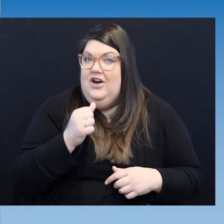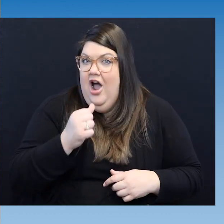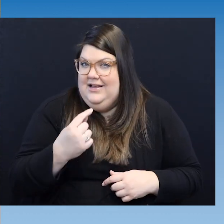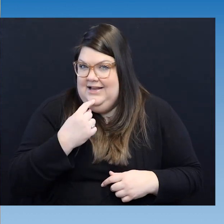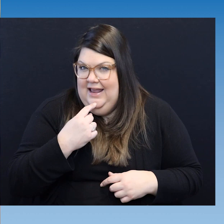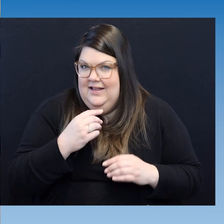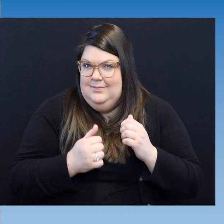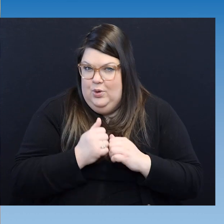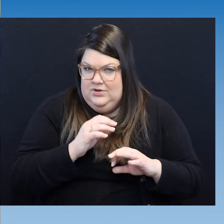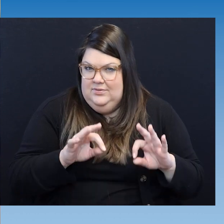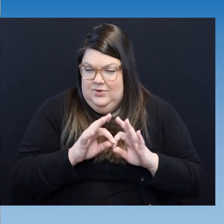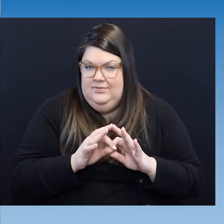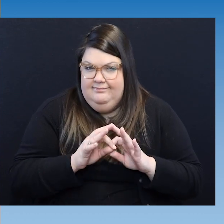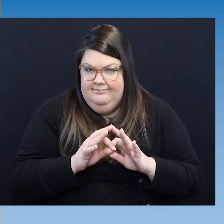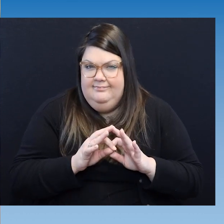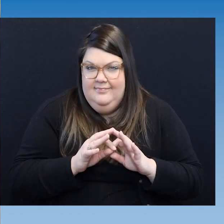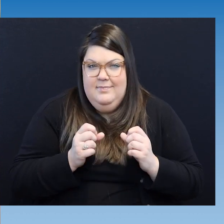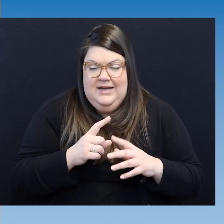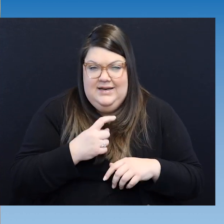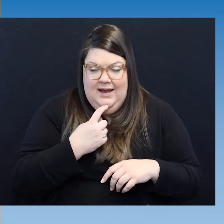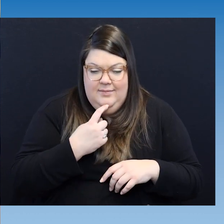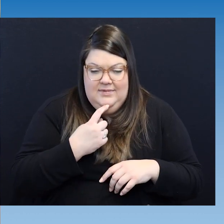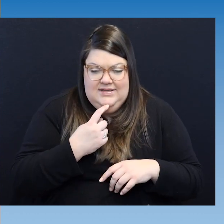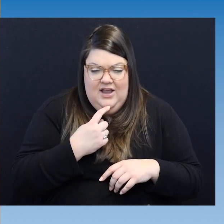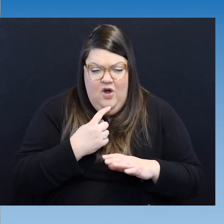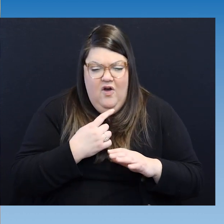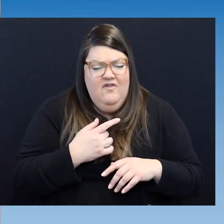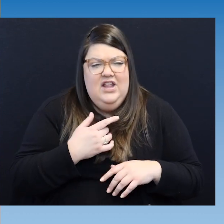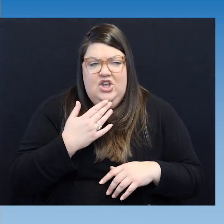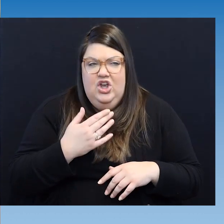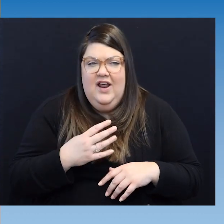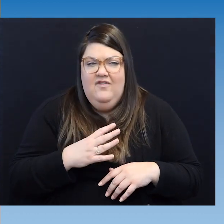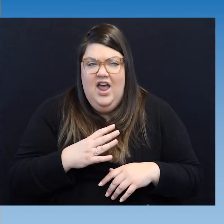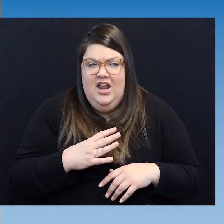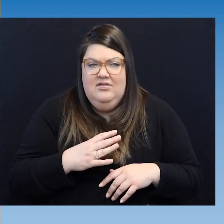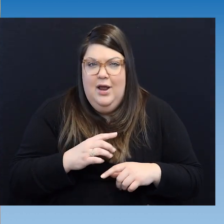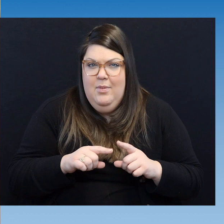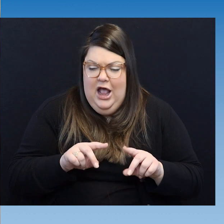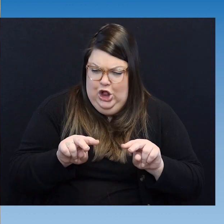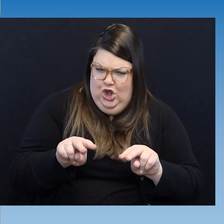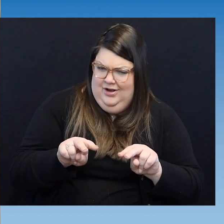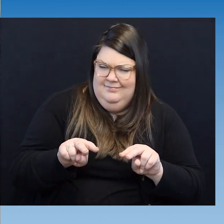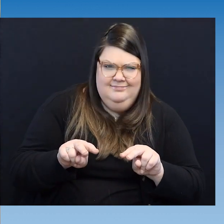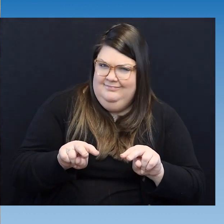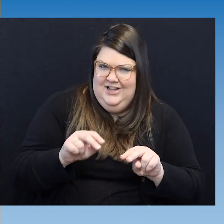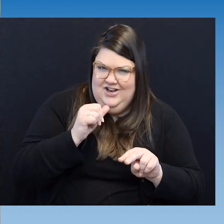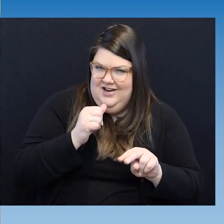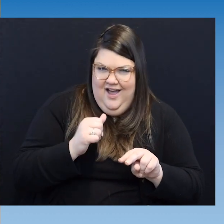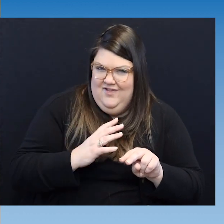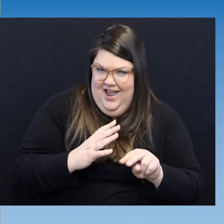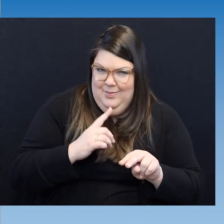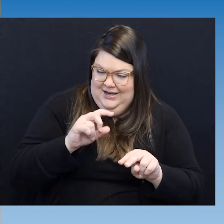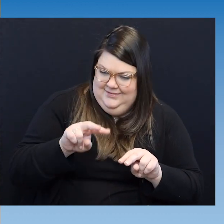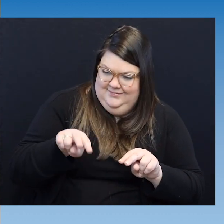to me. A lot of times they'll say they're feeling good, but when I look at them, I know that they're not feeling good. By their body language, by their